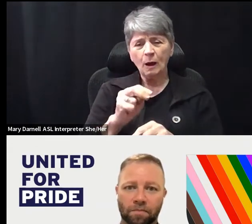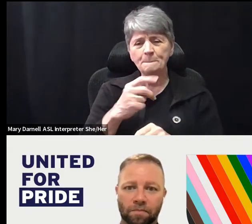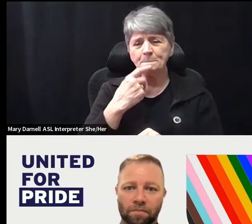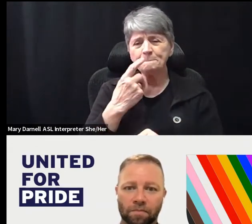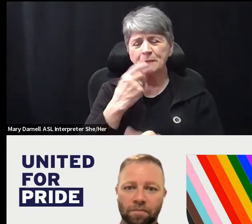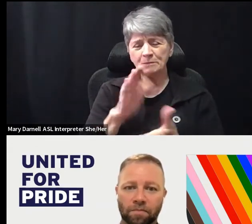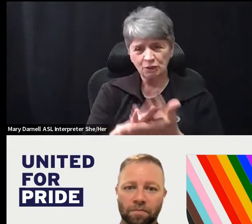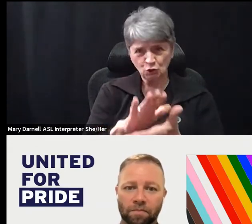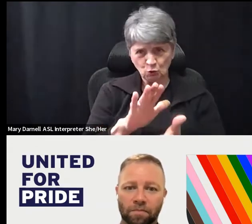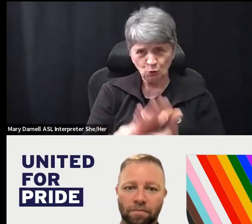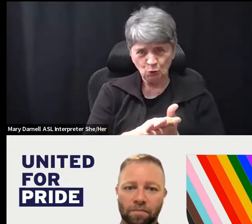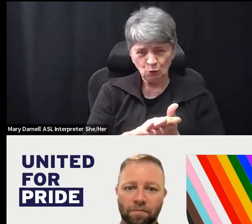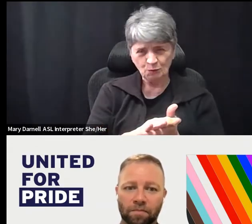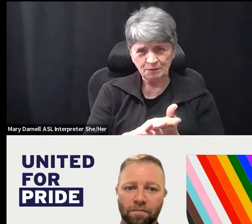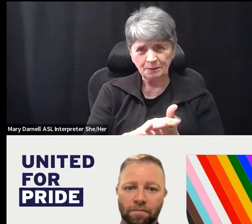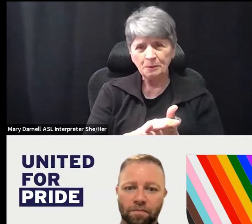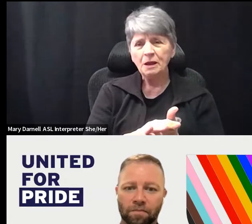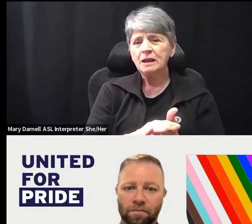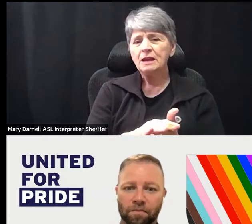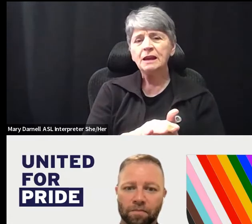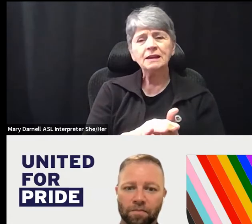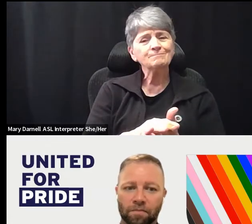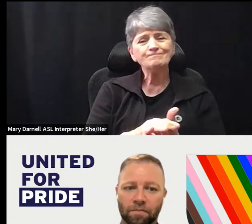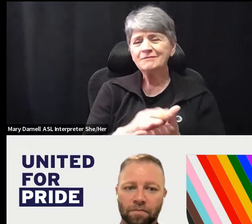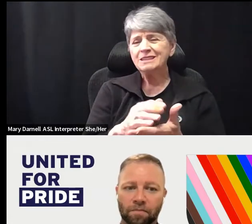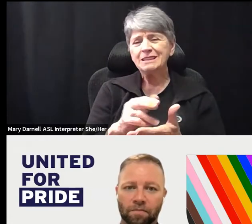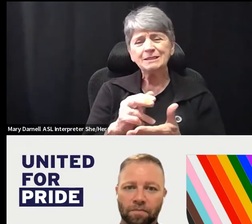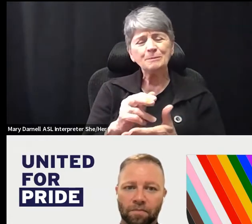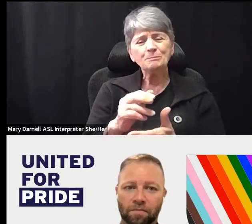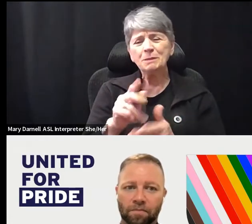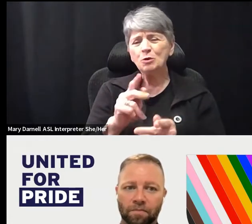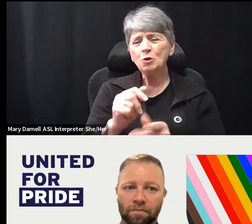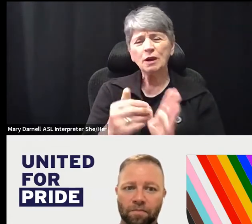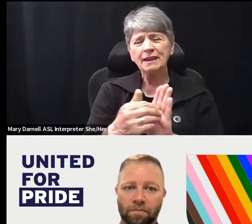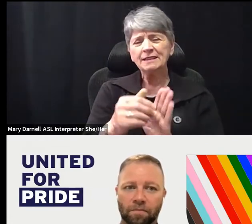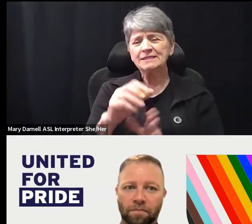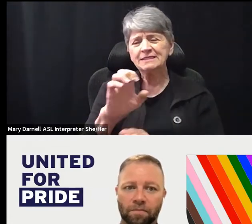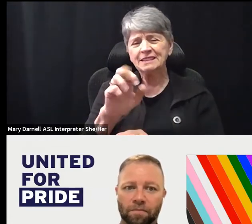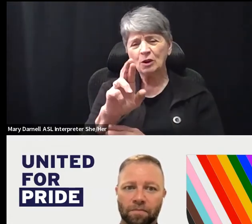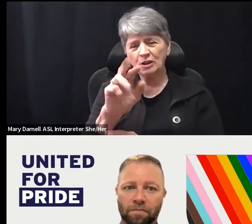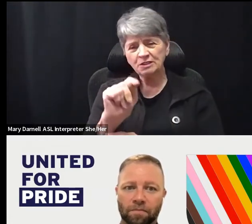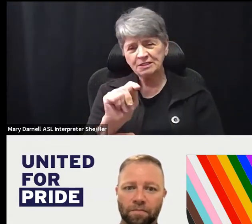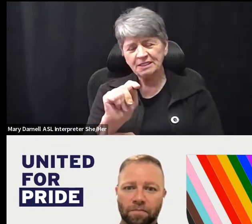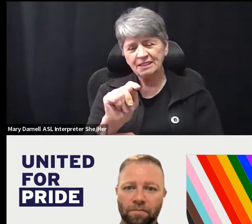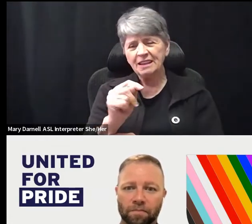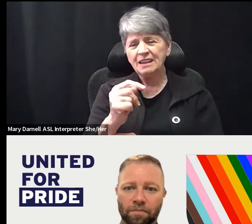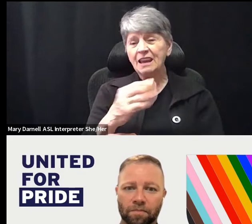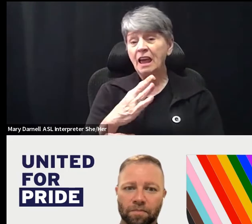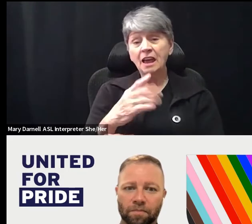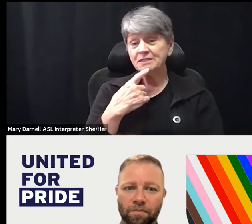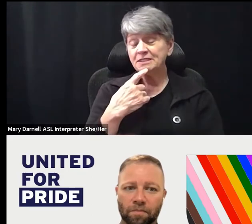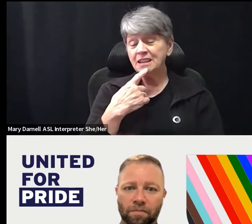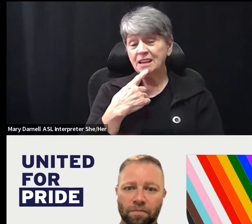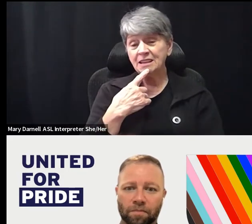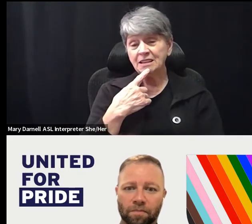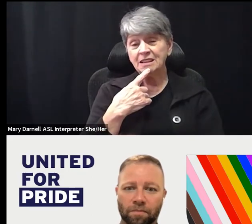false controversies in our public schools. The architect of the anti-CRT movement has admitted his goal is to create distrust in the